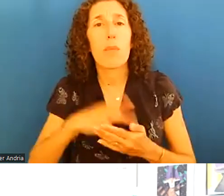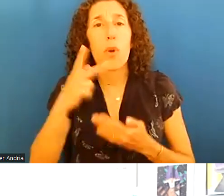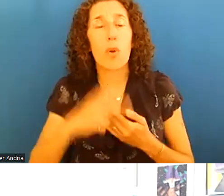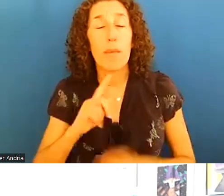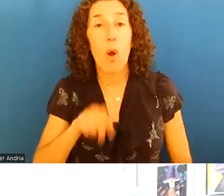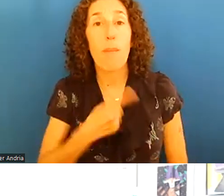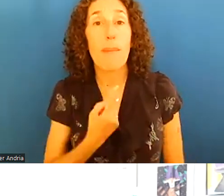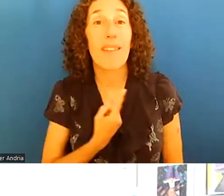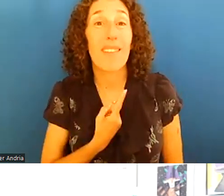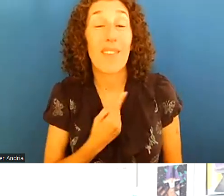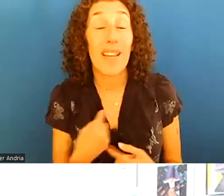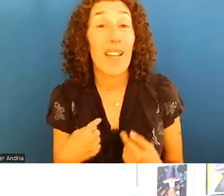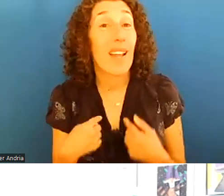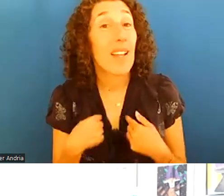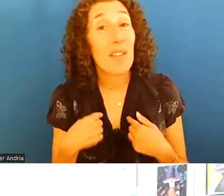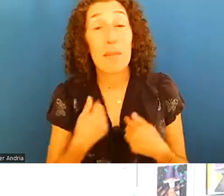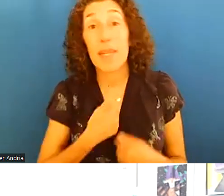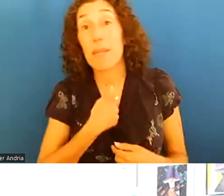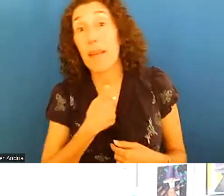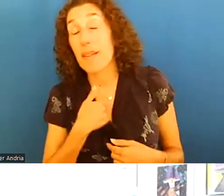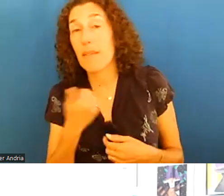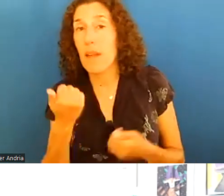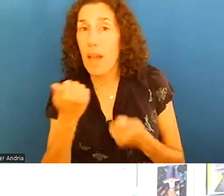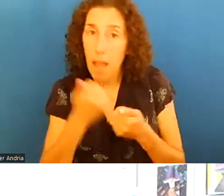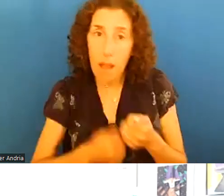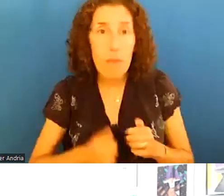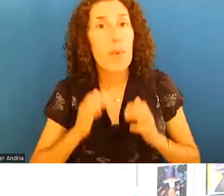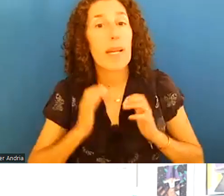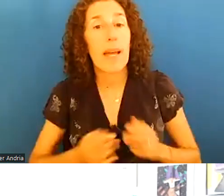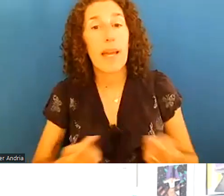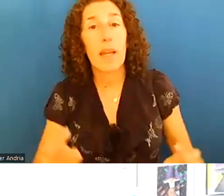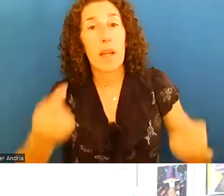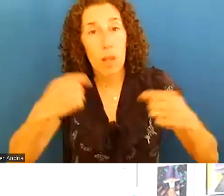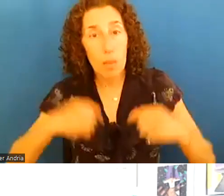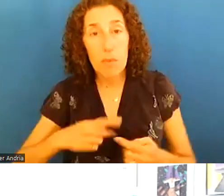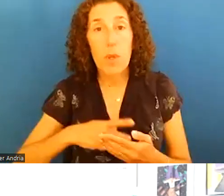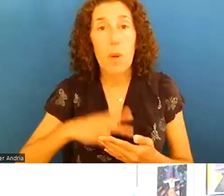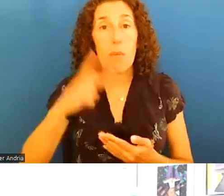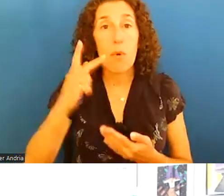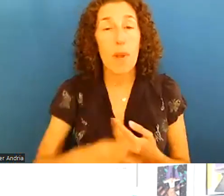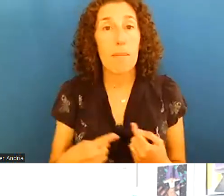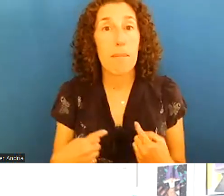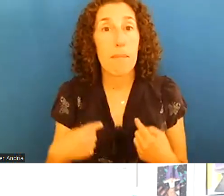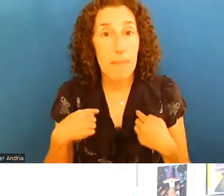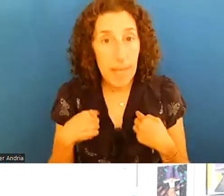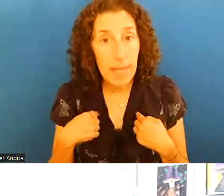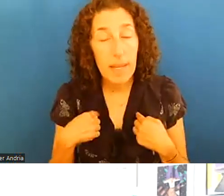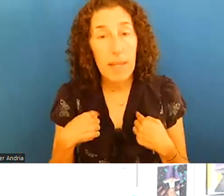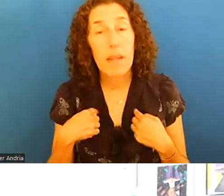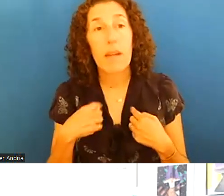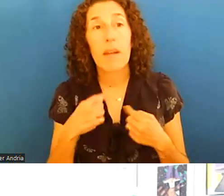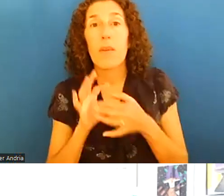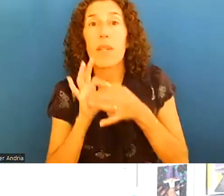me by myself handling every single client that comes through the program. The relationship that we have with law